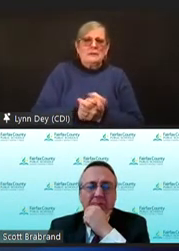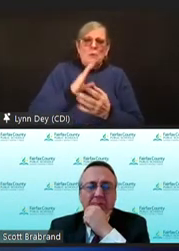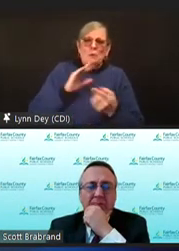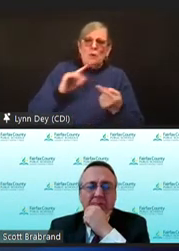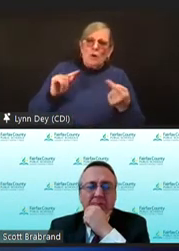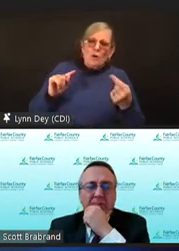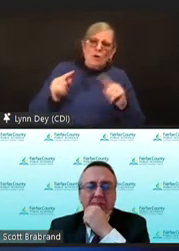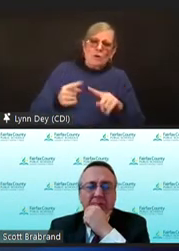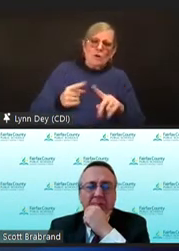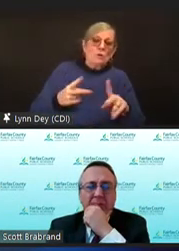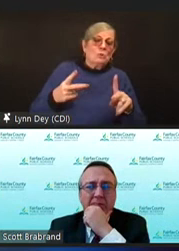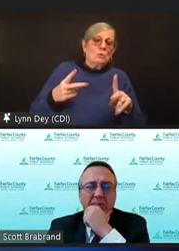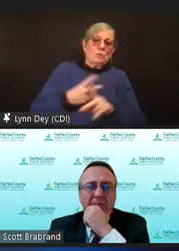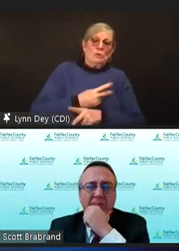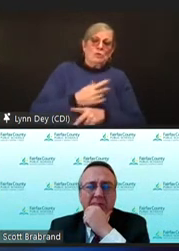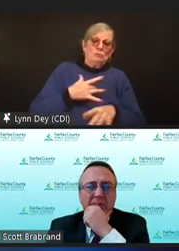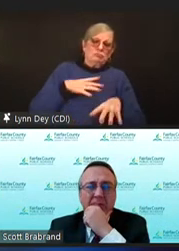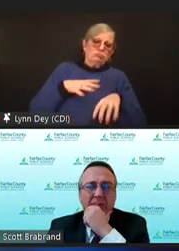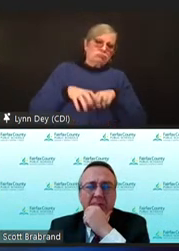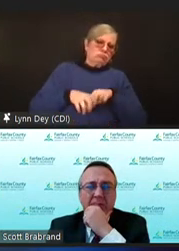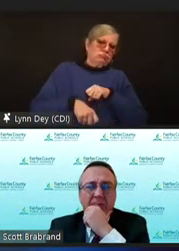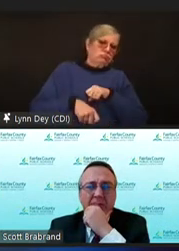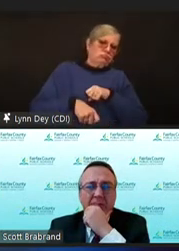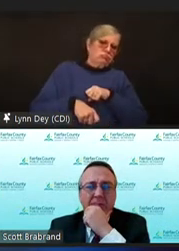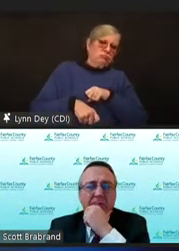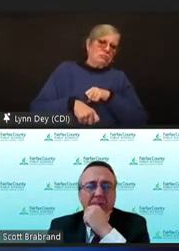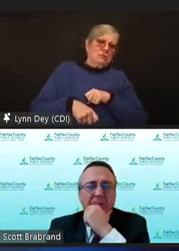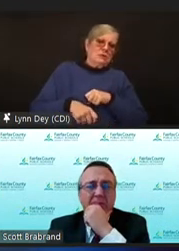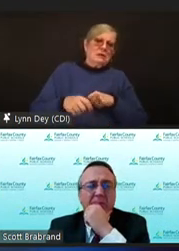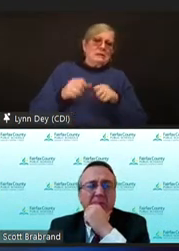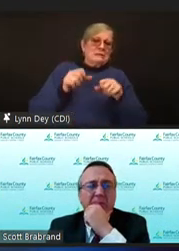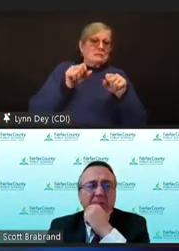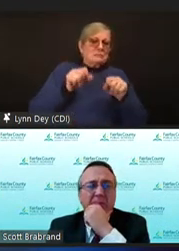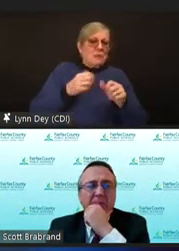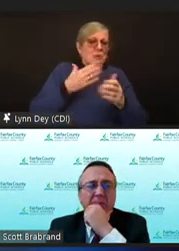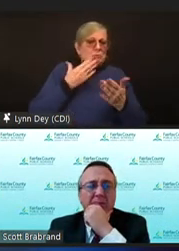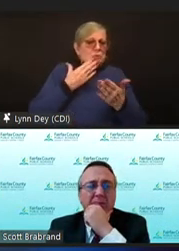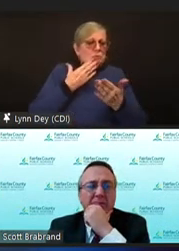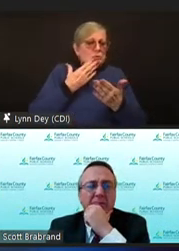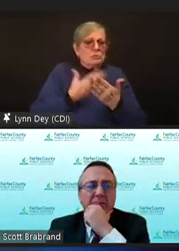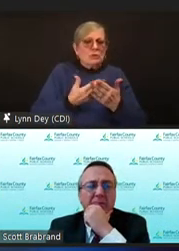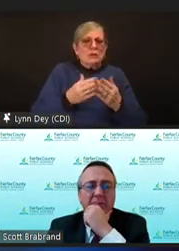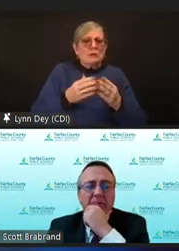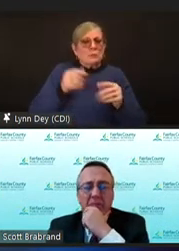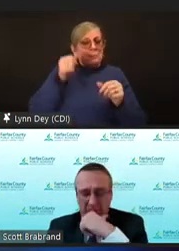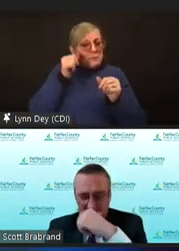than the potential for good. I think that's the most important thing that you can take away from this.